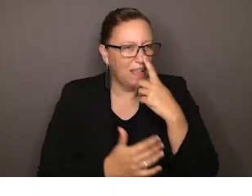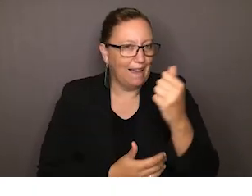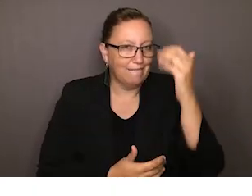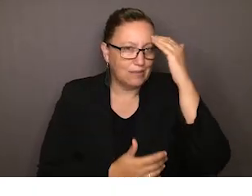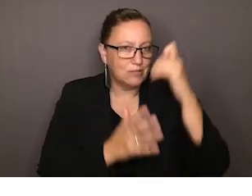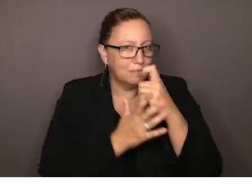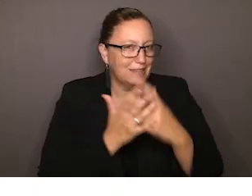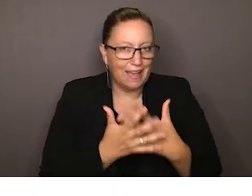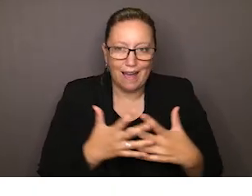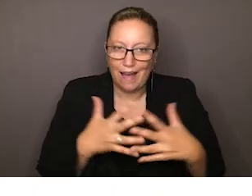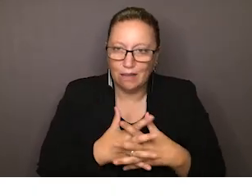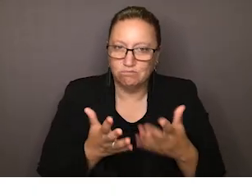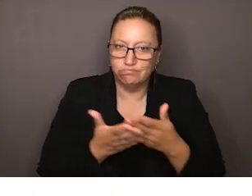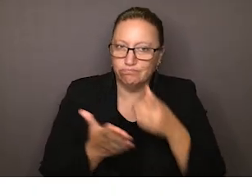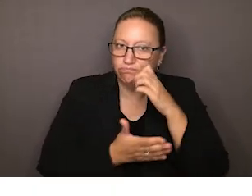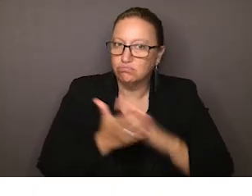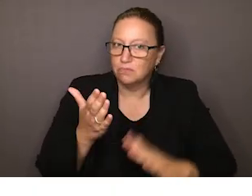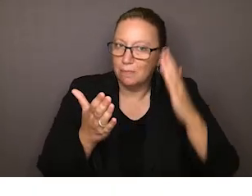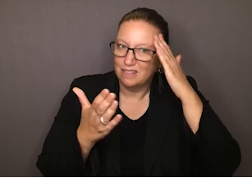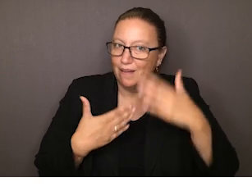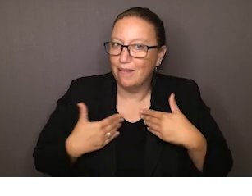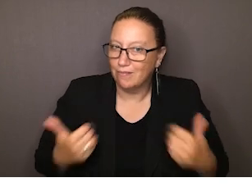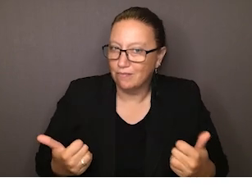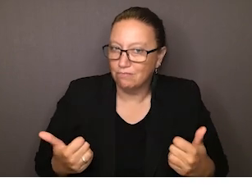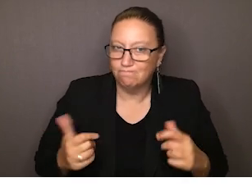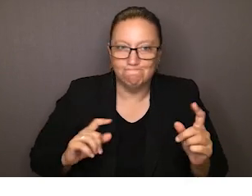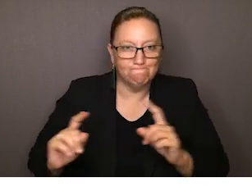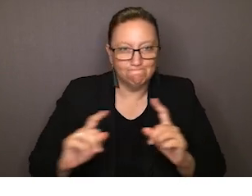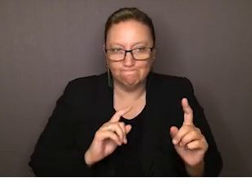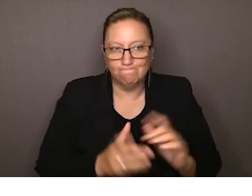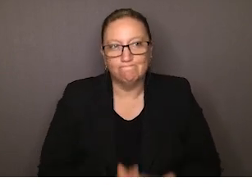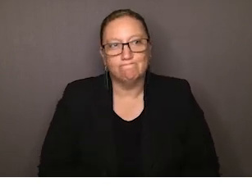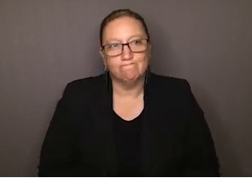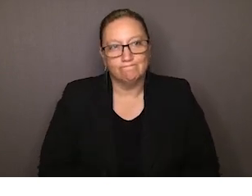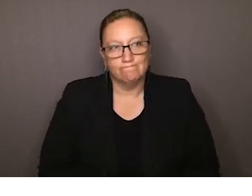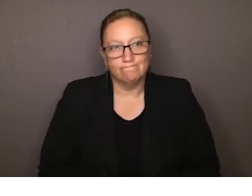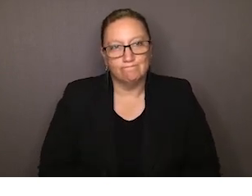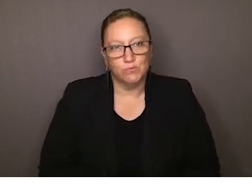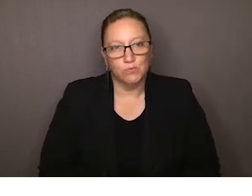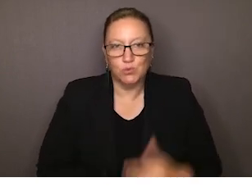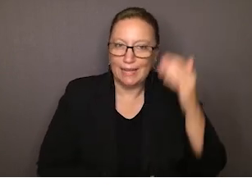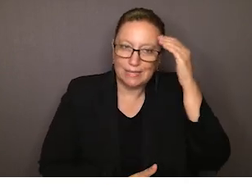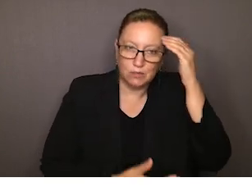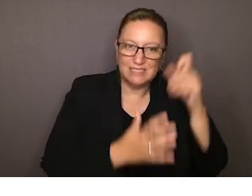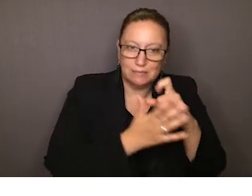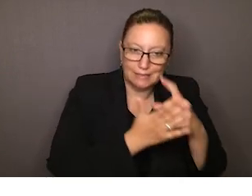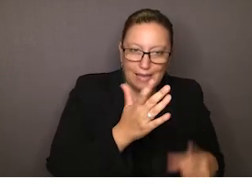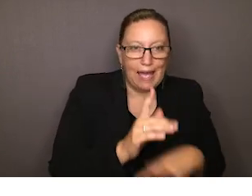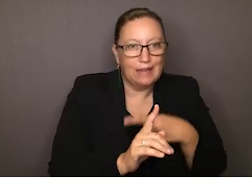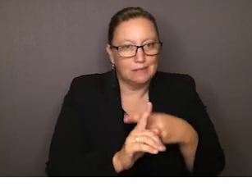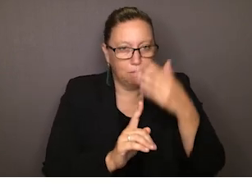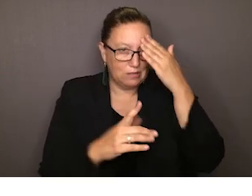people with intellectual disability that have a mental health condition, the types of